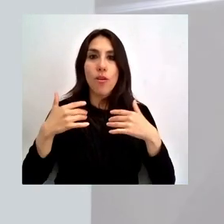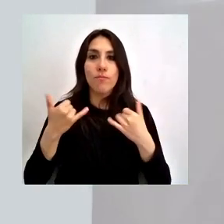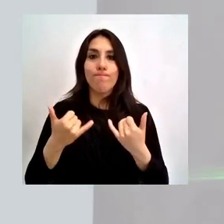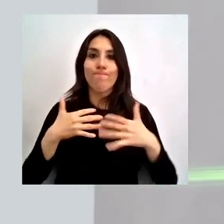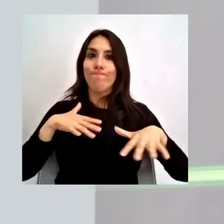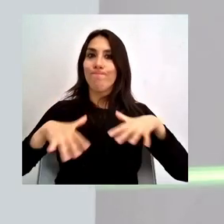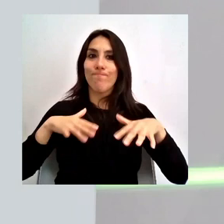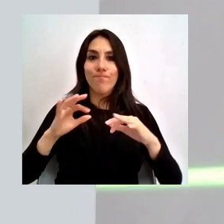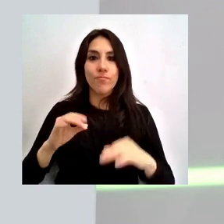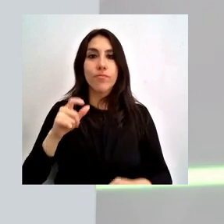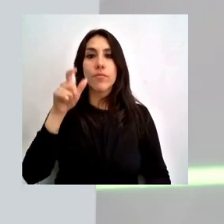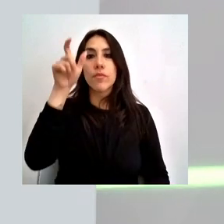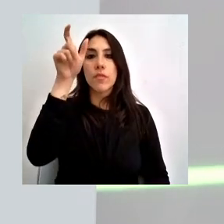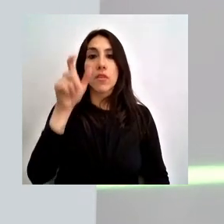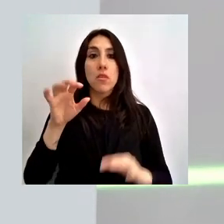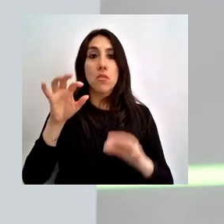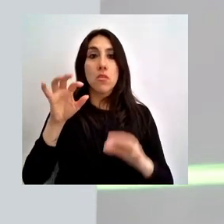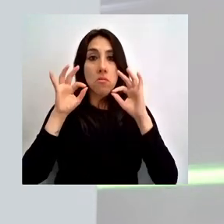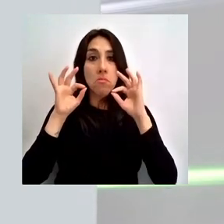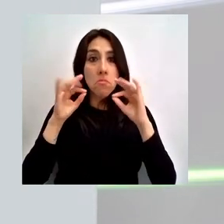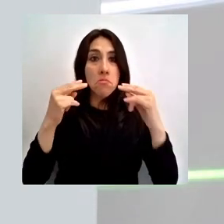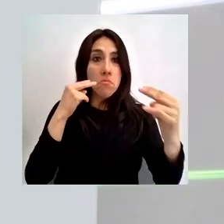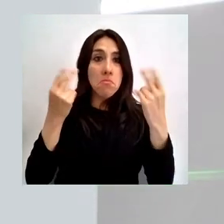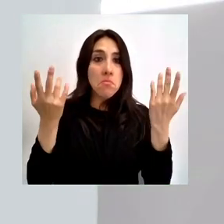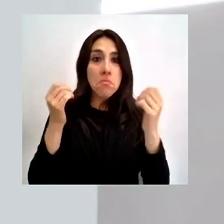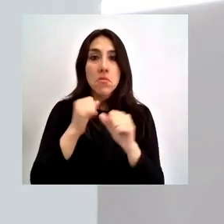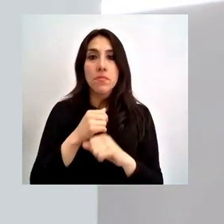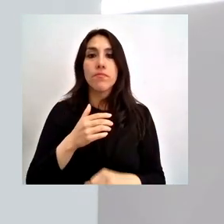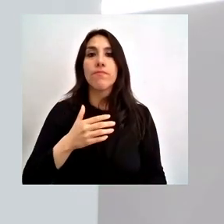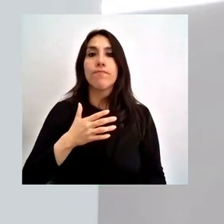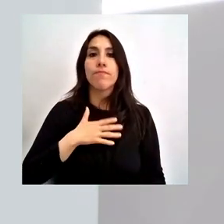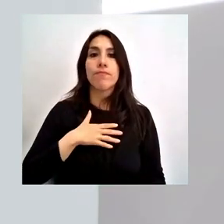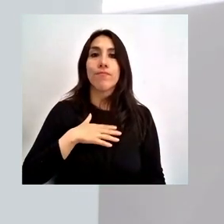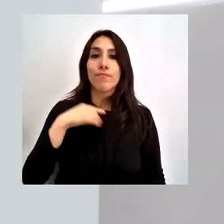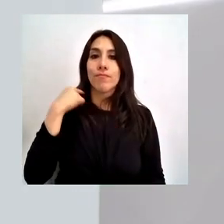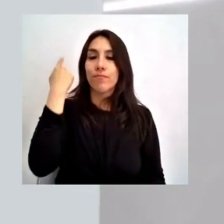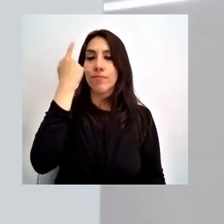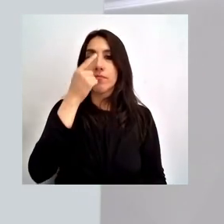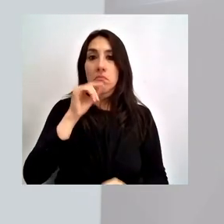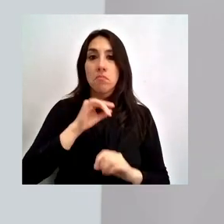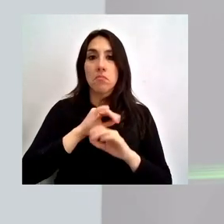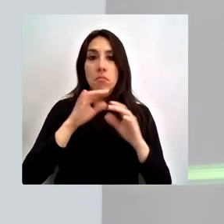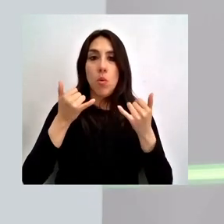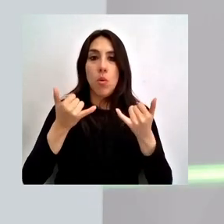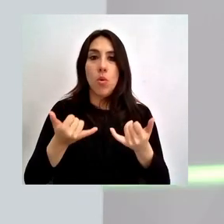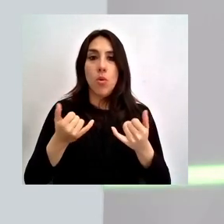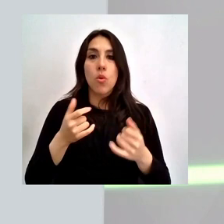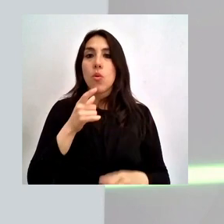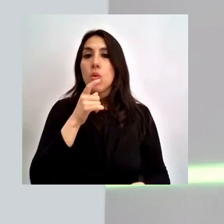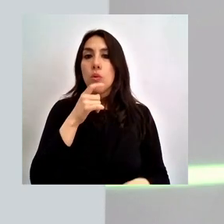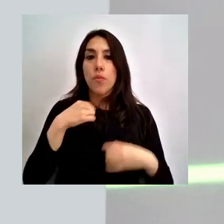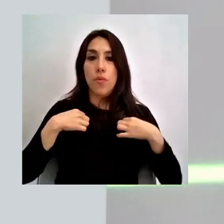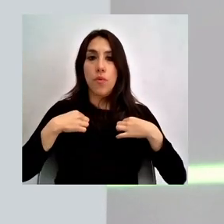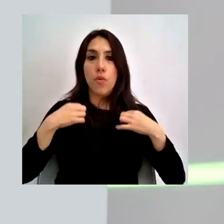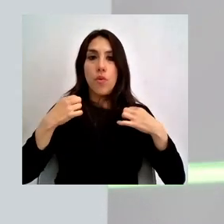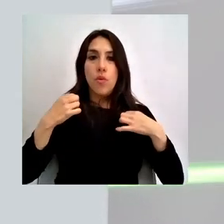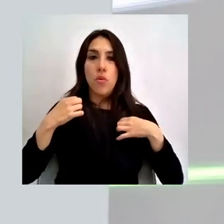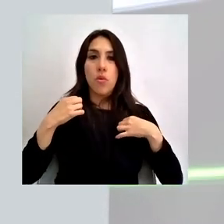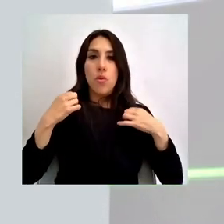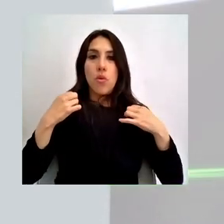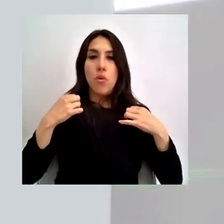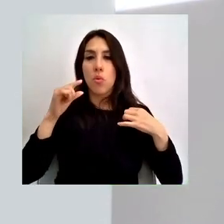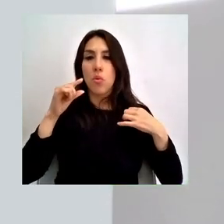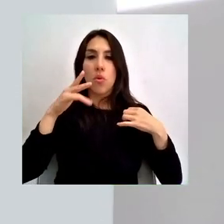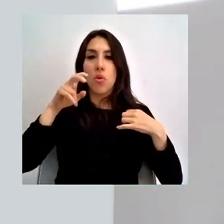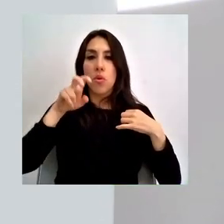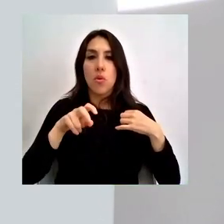And of course, for those who cannot see me, I'm a woman with a fair complexion. I'm wearing a black blouse